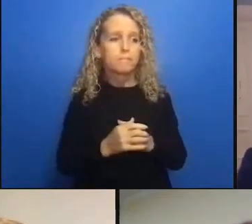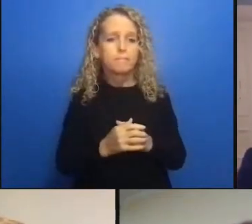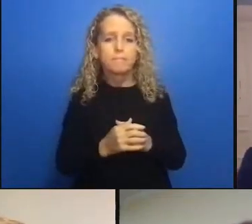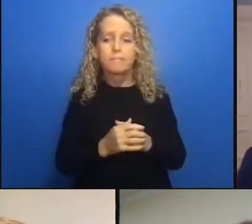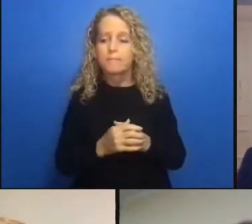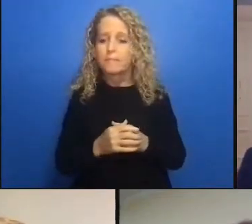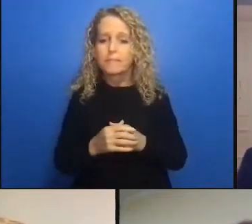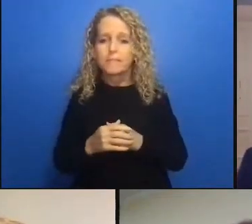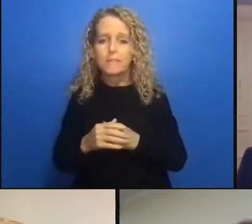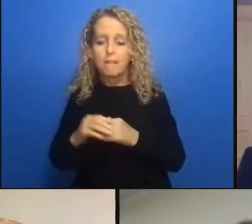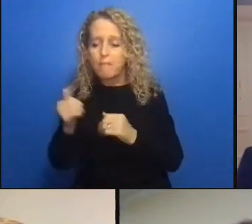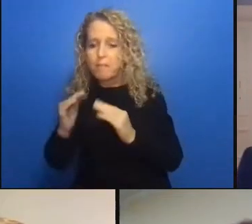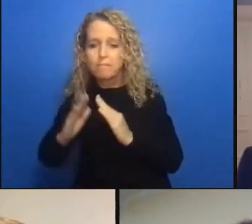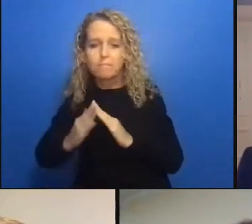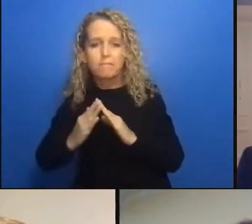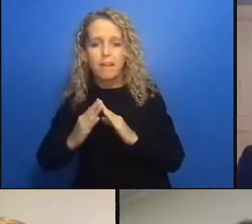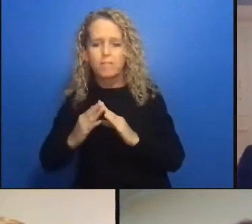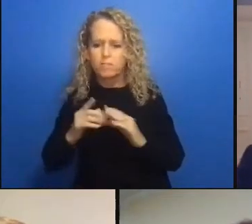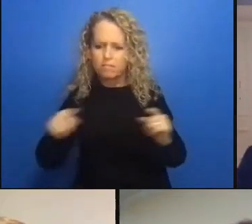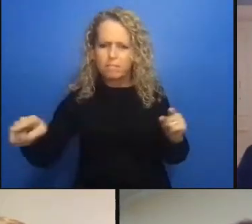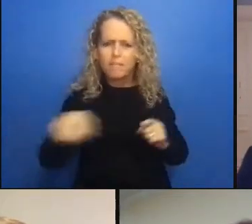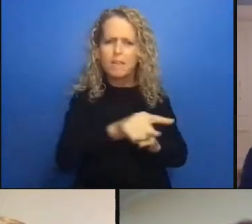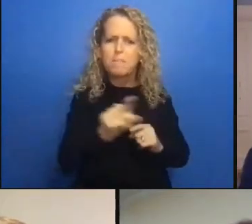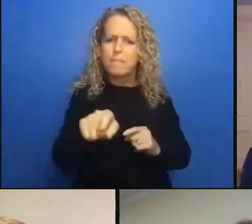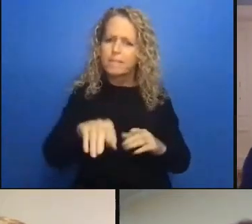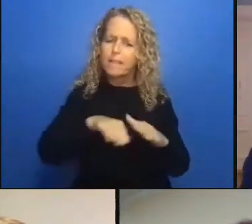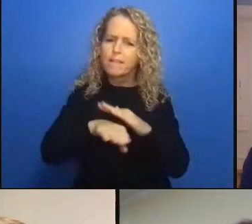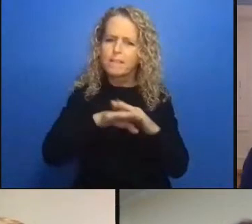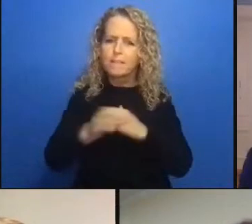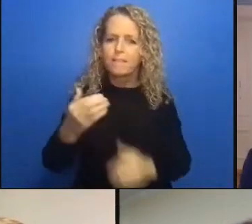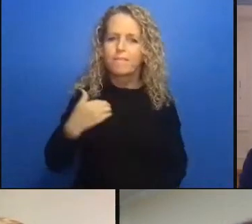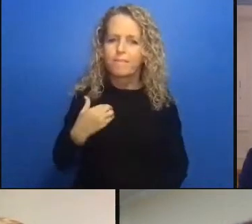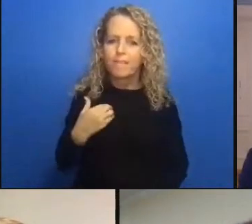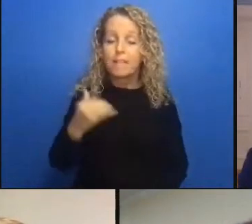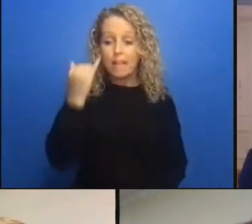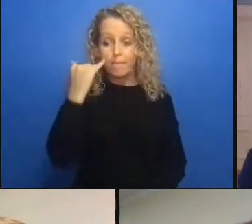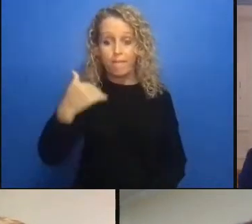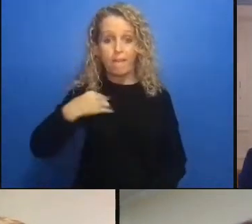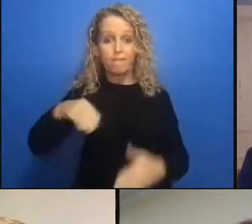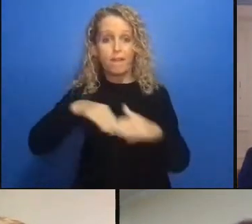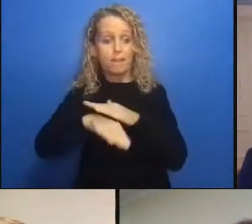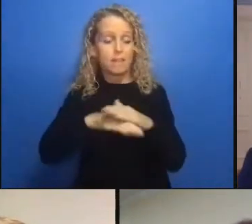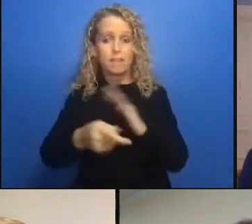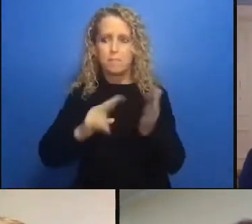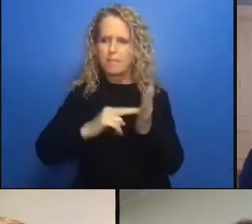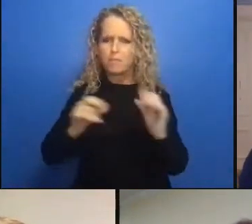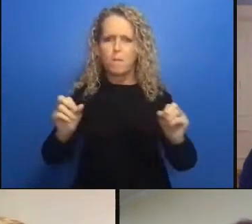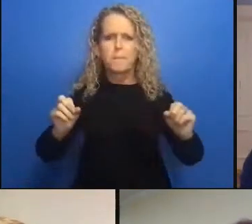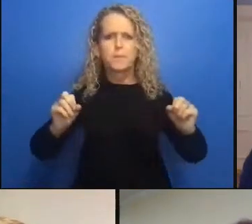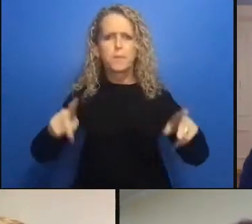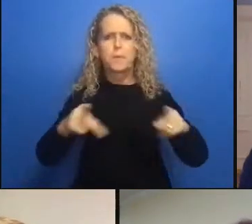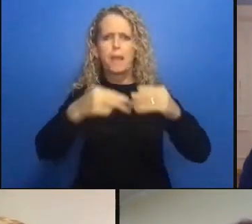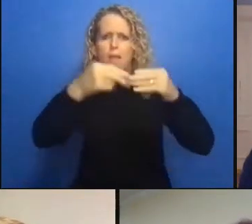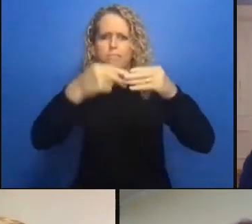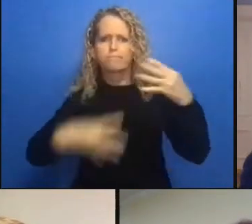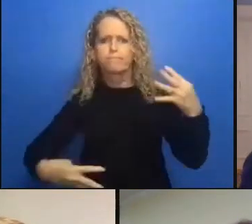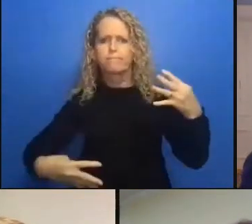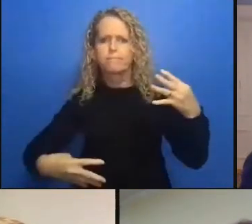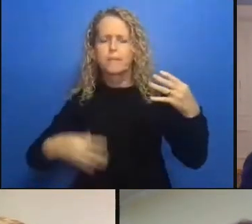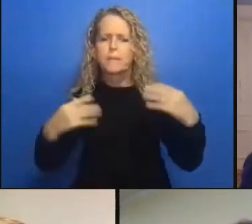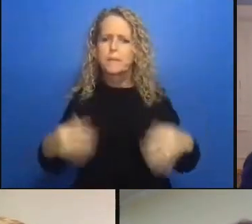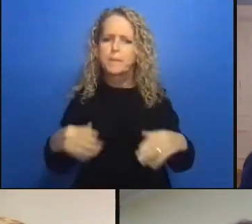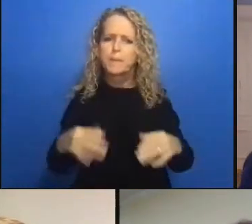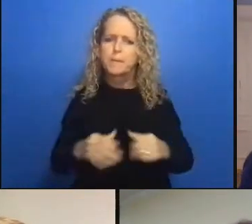an opportunity in this moment. You know, the internet suddenly gives you an opportunity to perhaps work